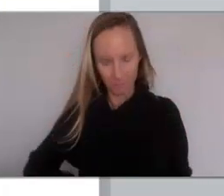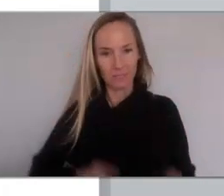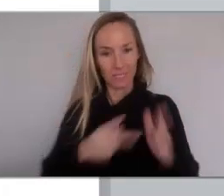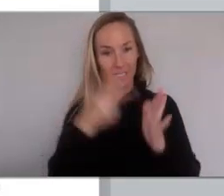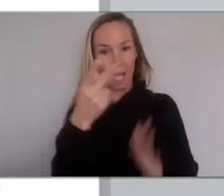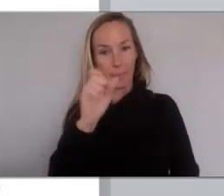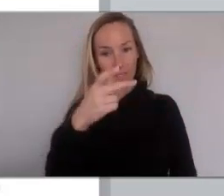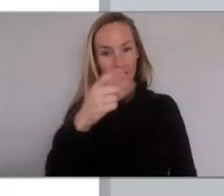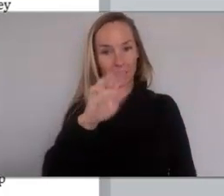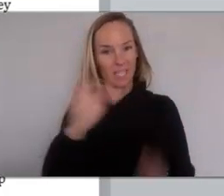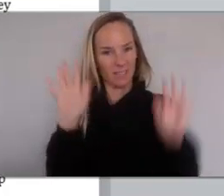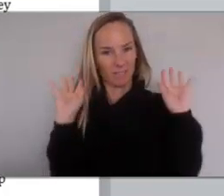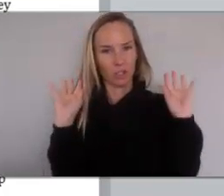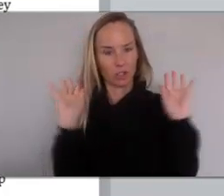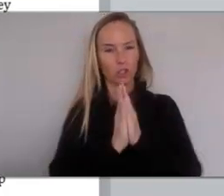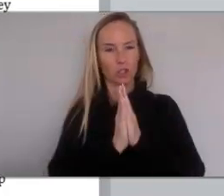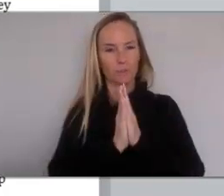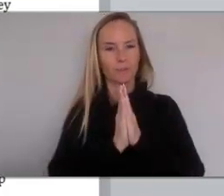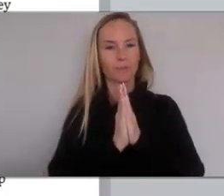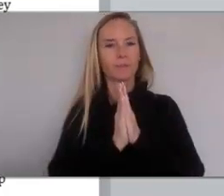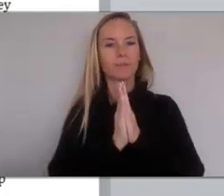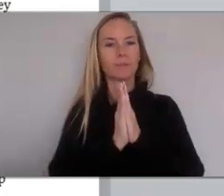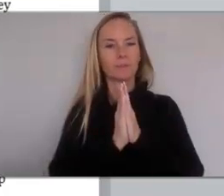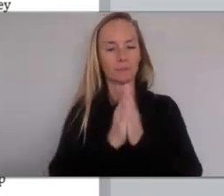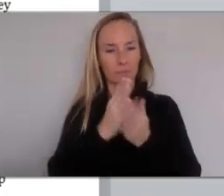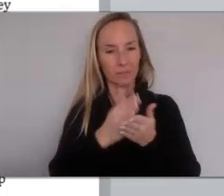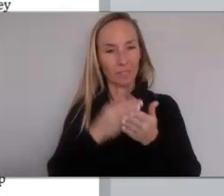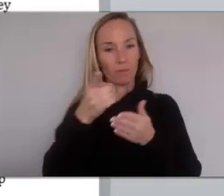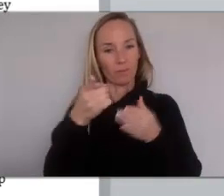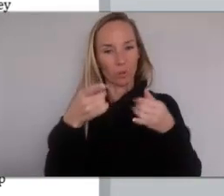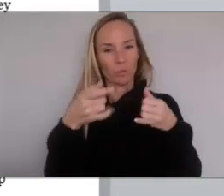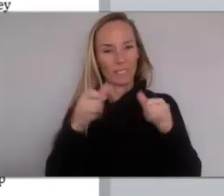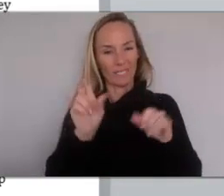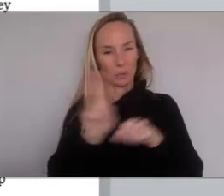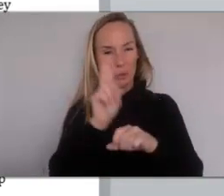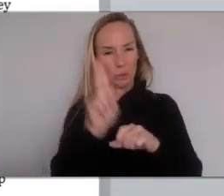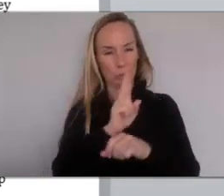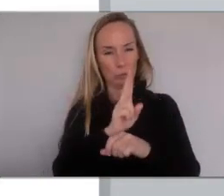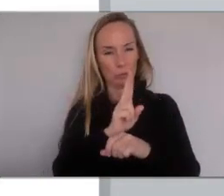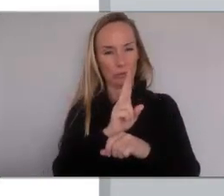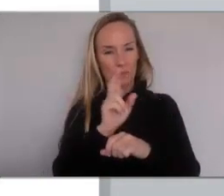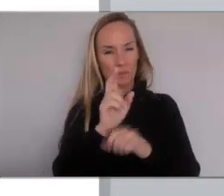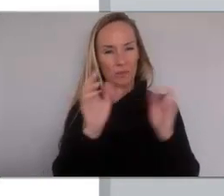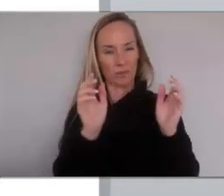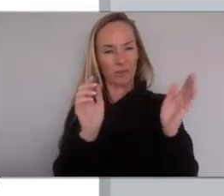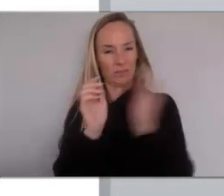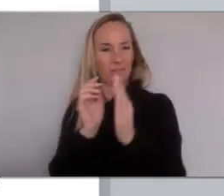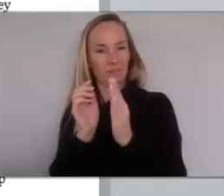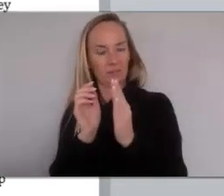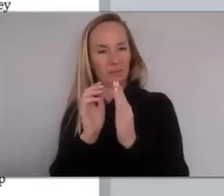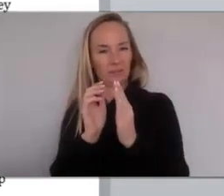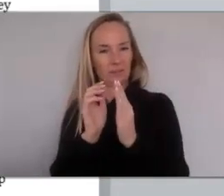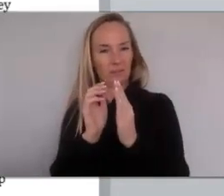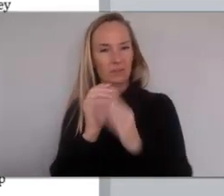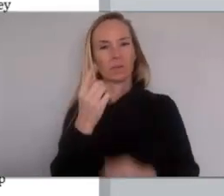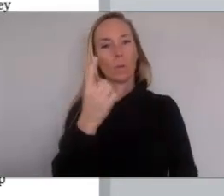and the body of the essay. Also, some of you are still like using the space bar, but if you just use